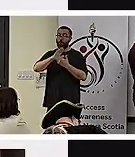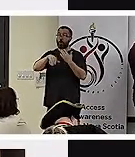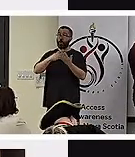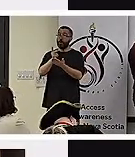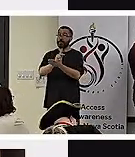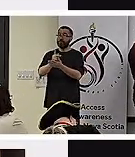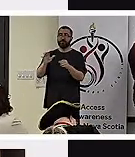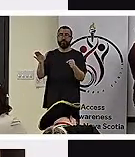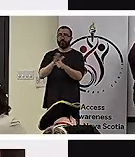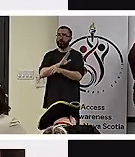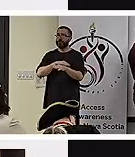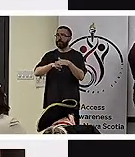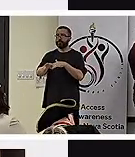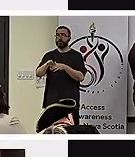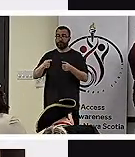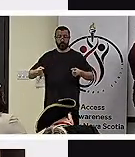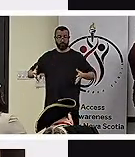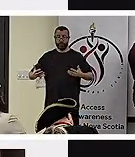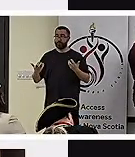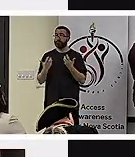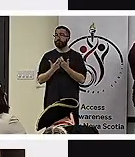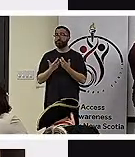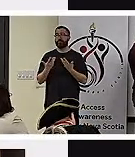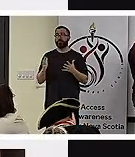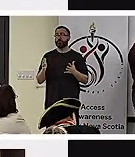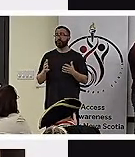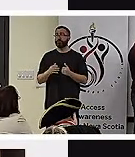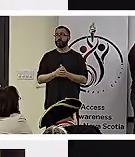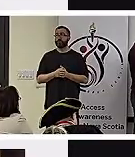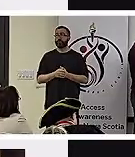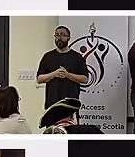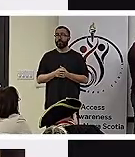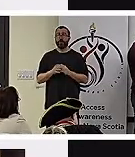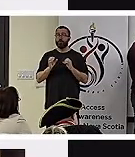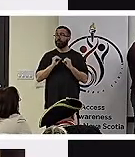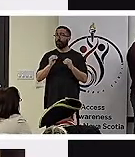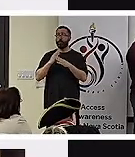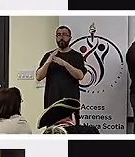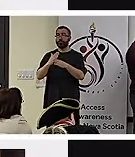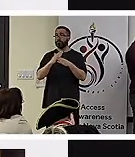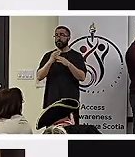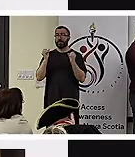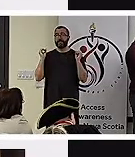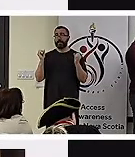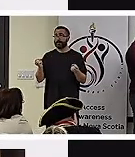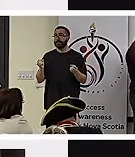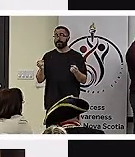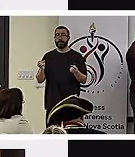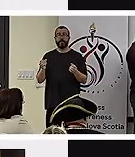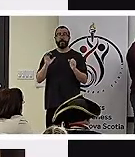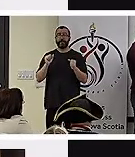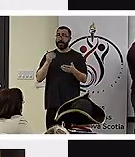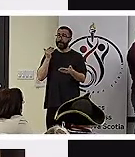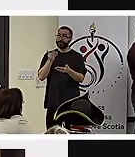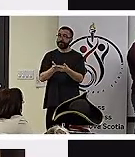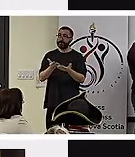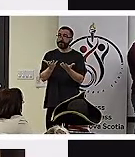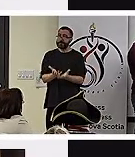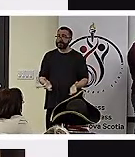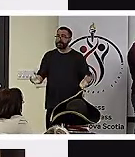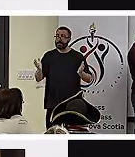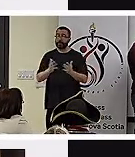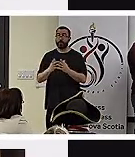fully accessible, even for our wheelchair friends. So there's nothing that is blocking the way to get close to a sink or a microwave or